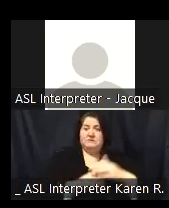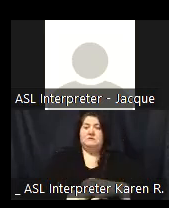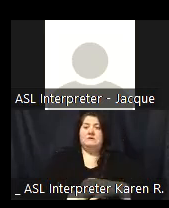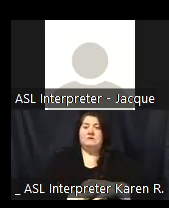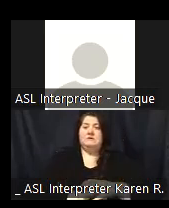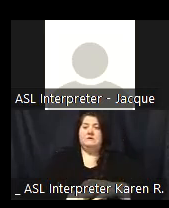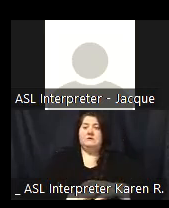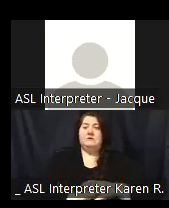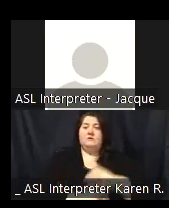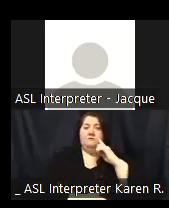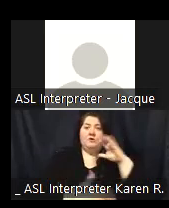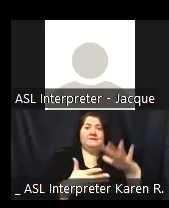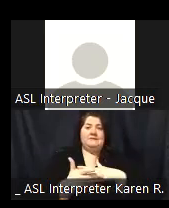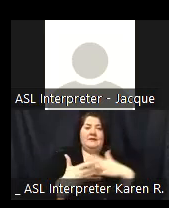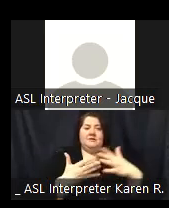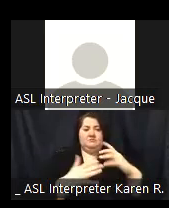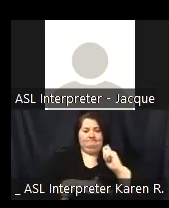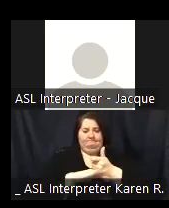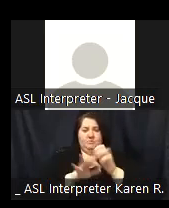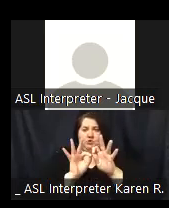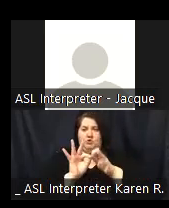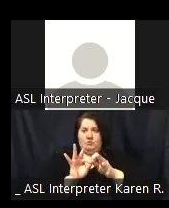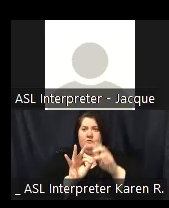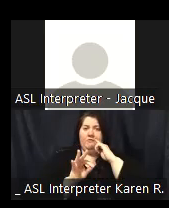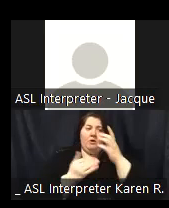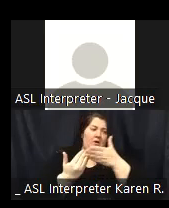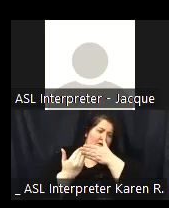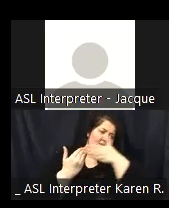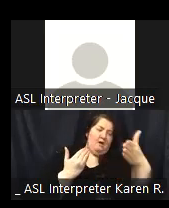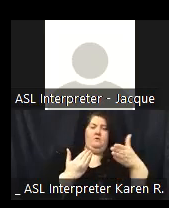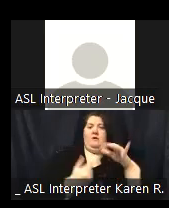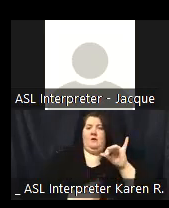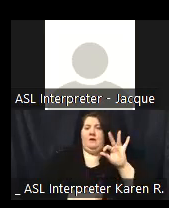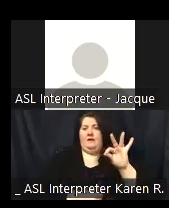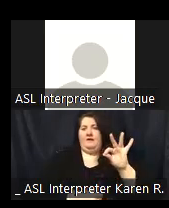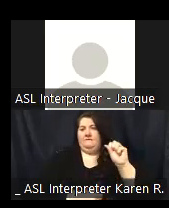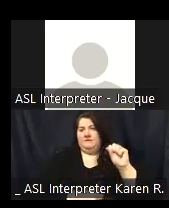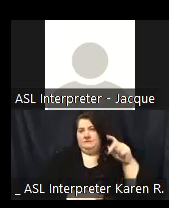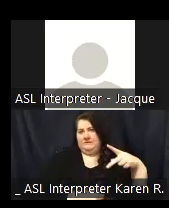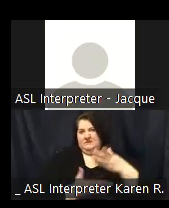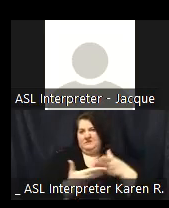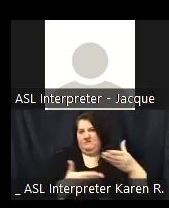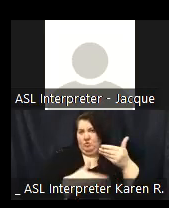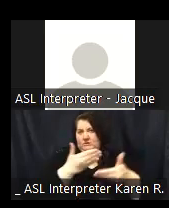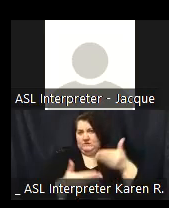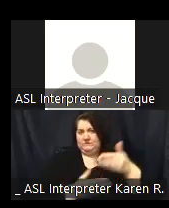for scheduling and arranging interpreters for all of the IFSP steps process.